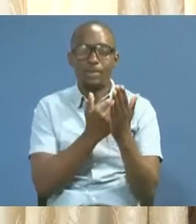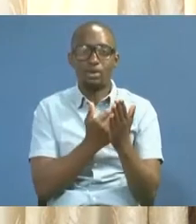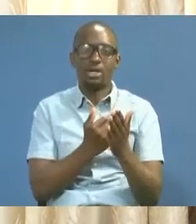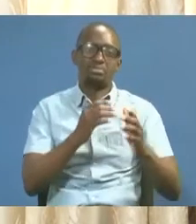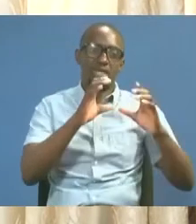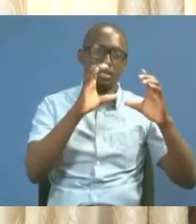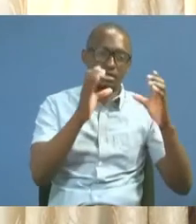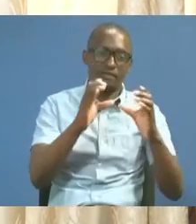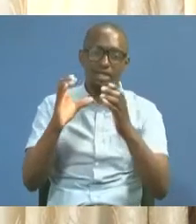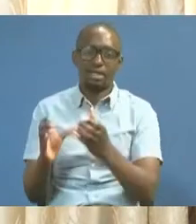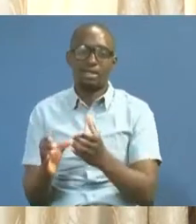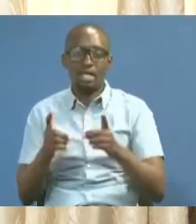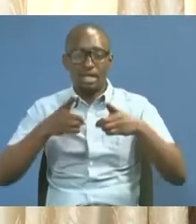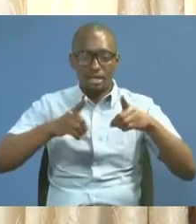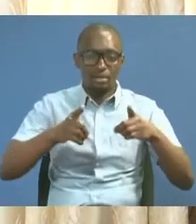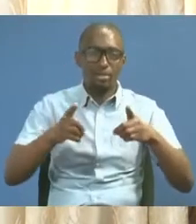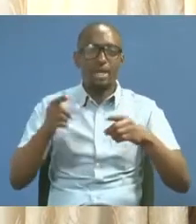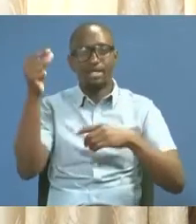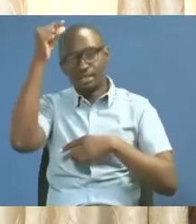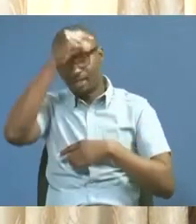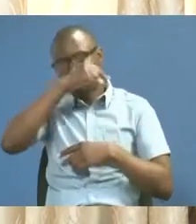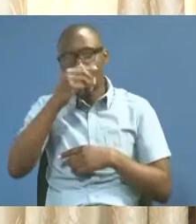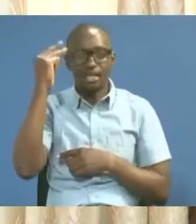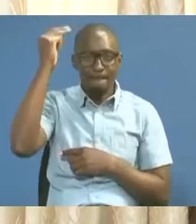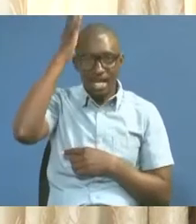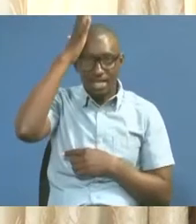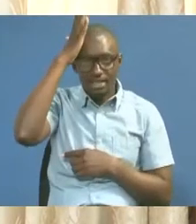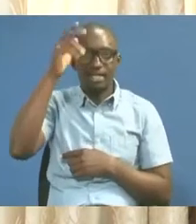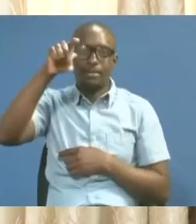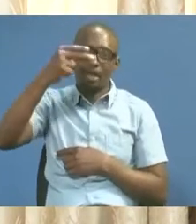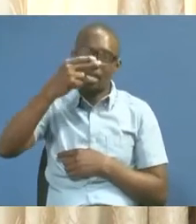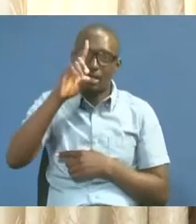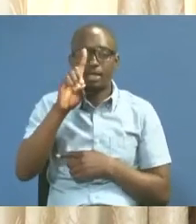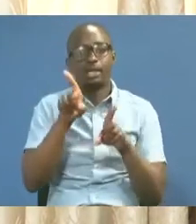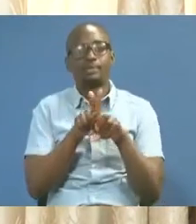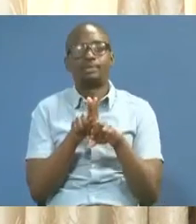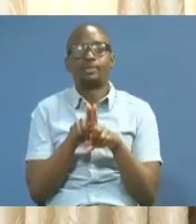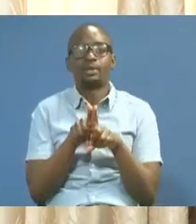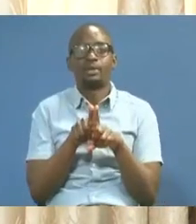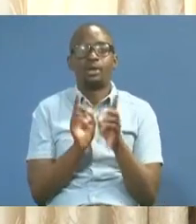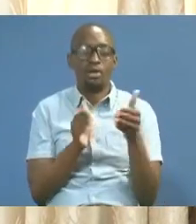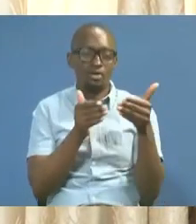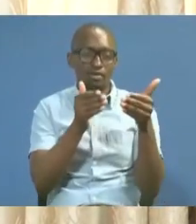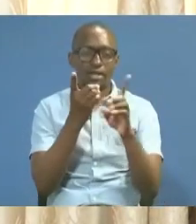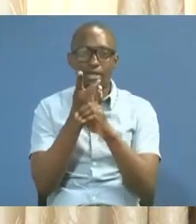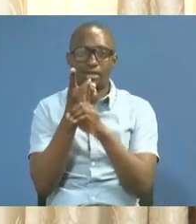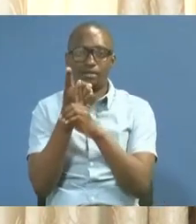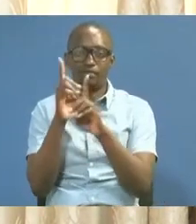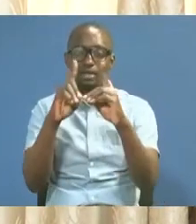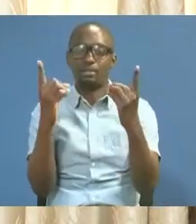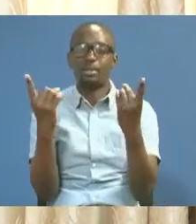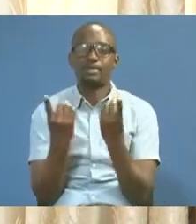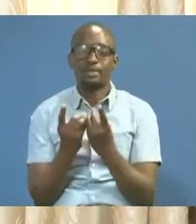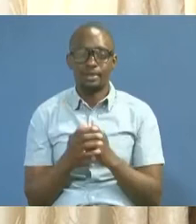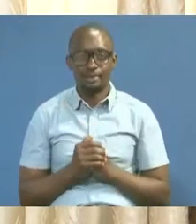diplomas, undergraduate programs, masters and PhDs offered by various